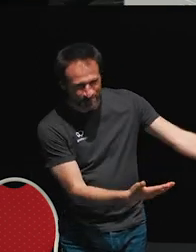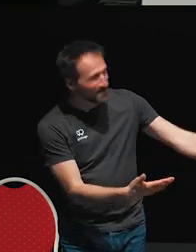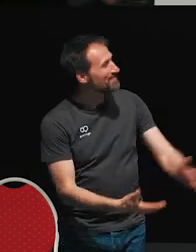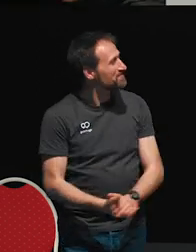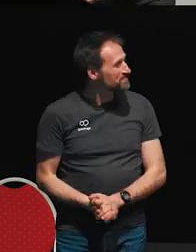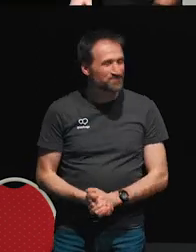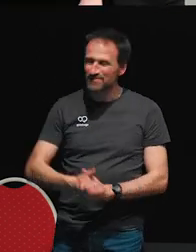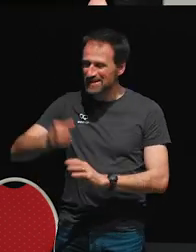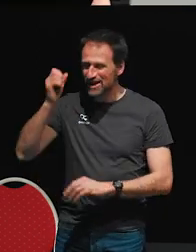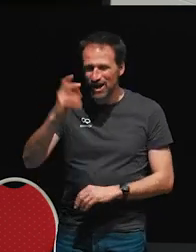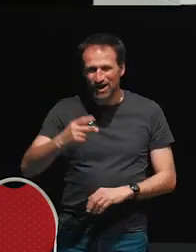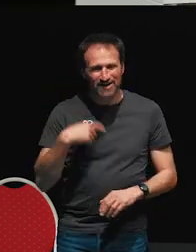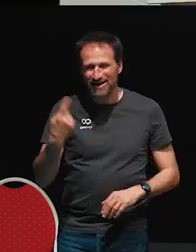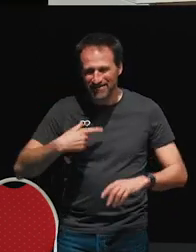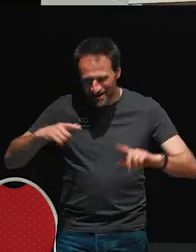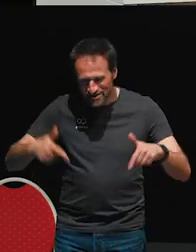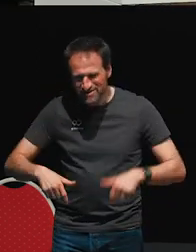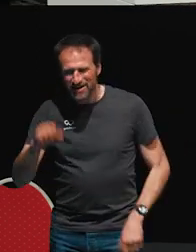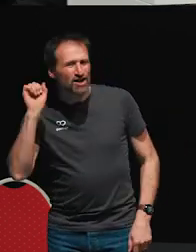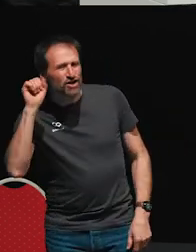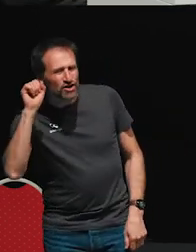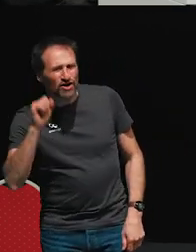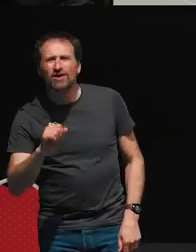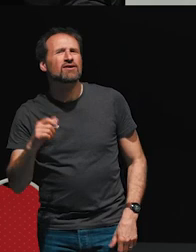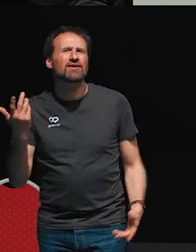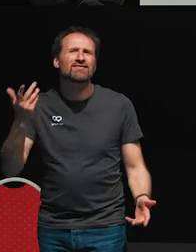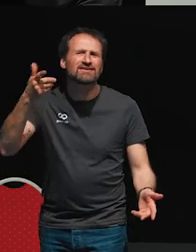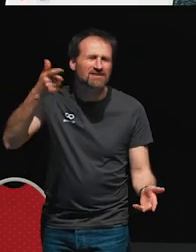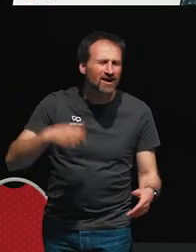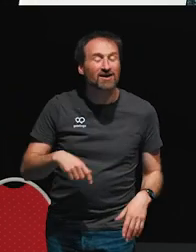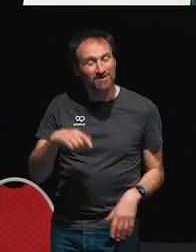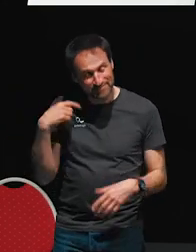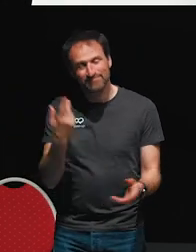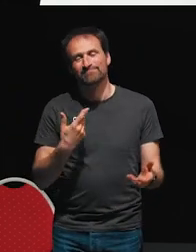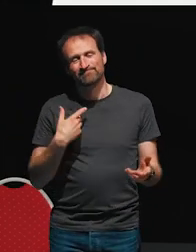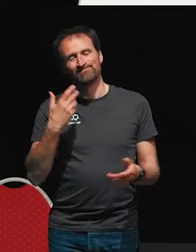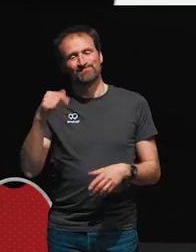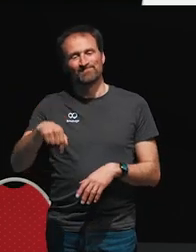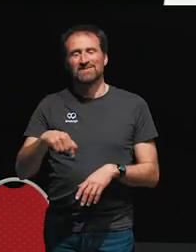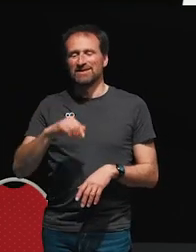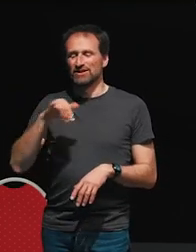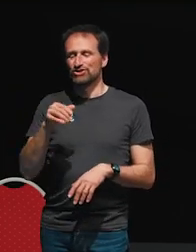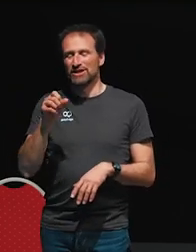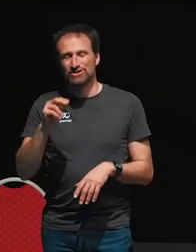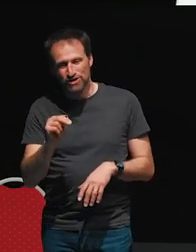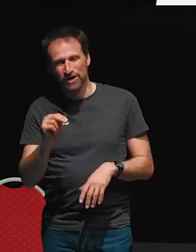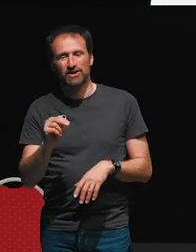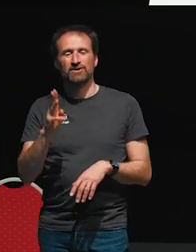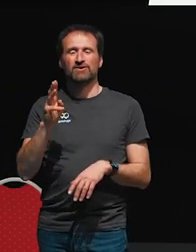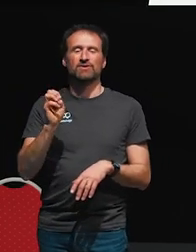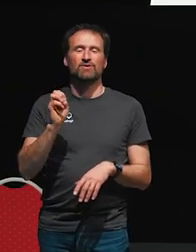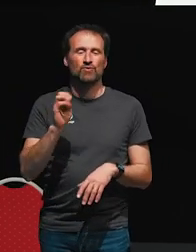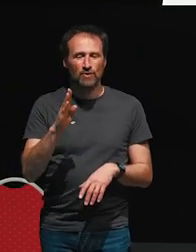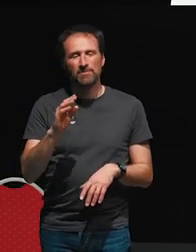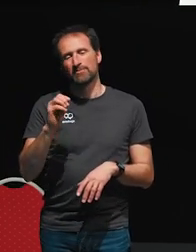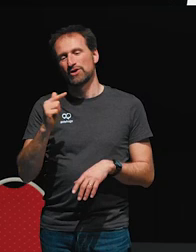All right, let's get started. So knock knock, who's there? My talk is going to be about JSON Web Tokens, and especially JSON Web Tokens when used